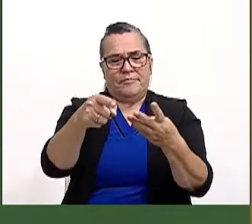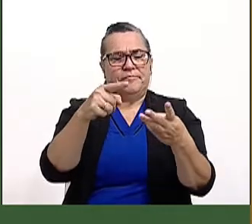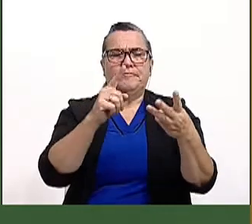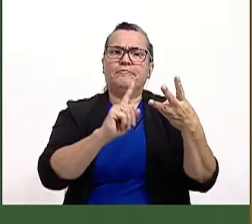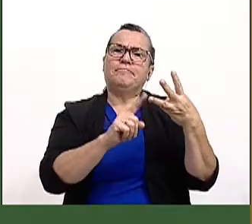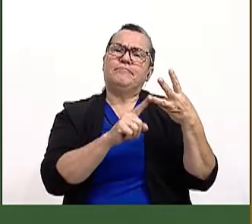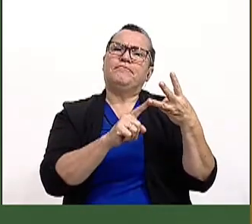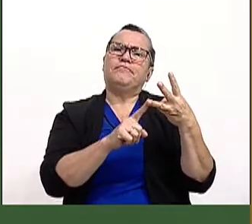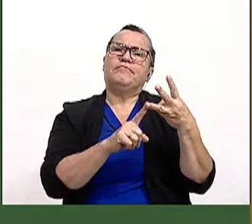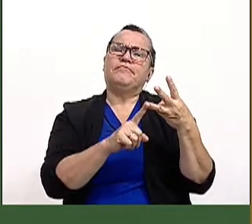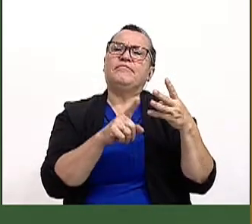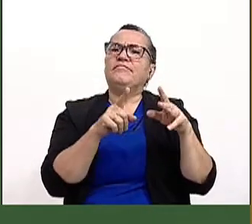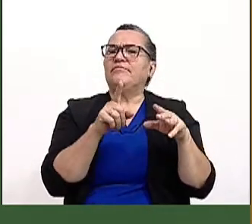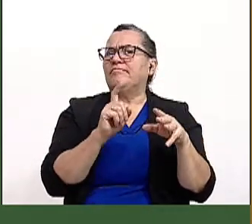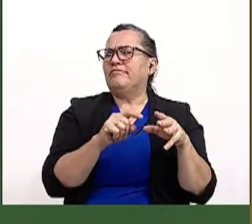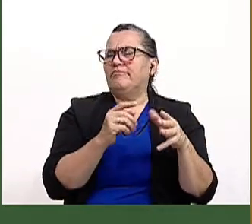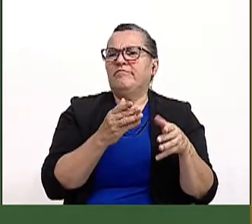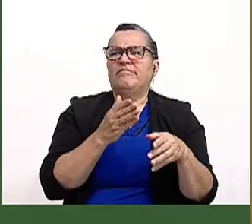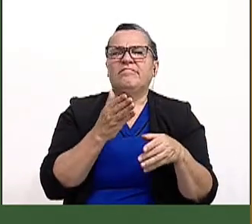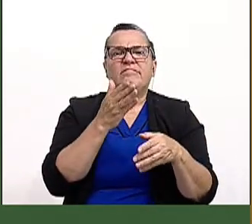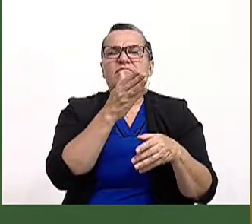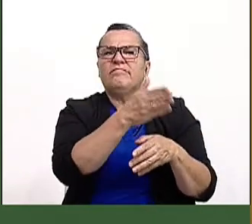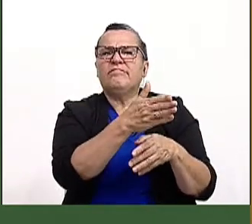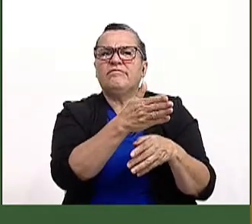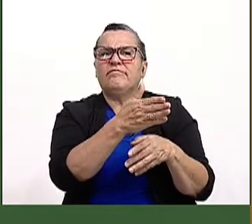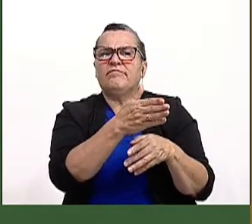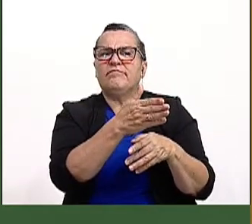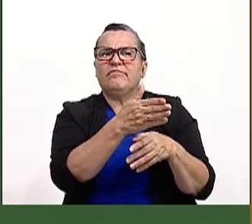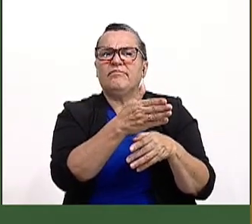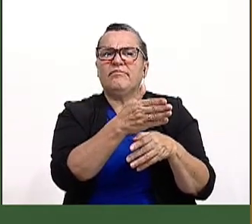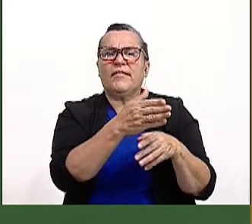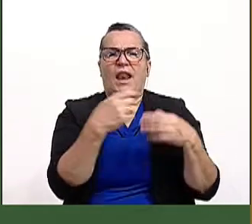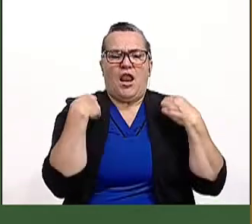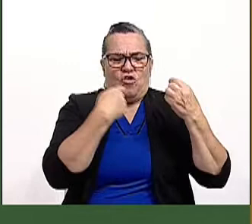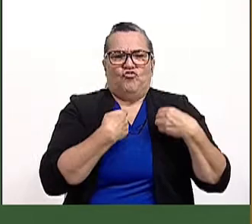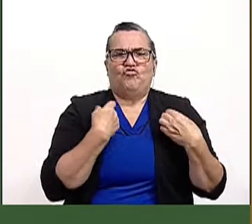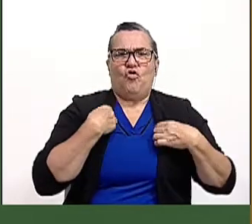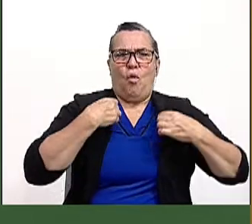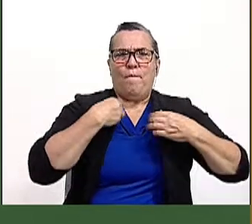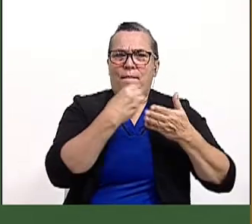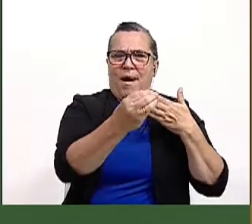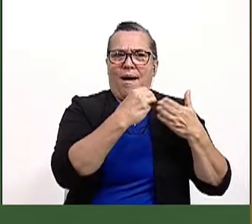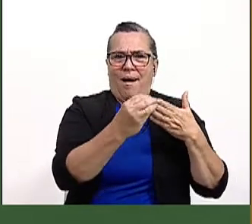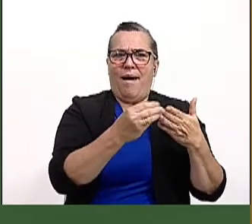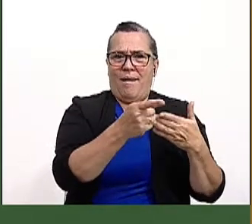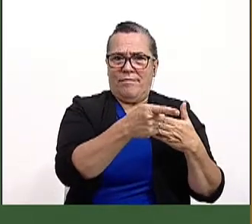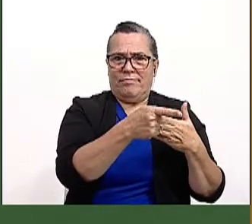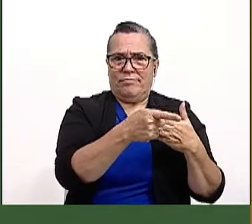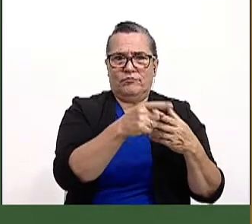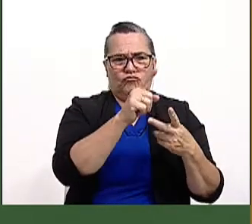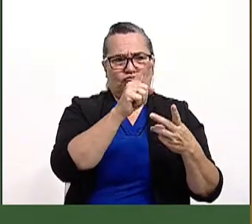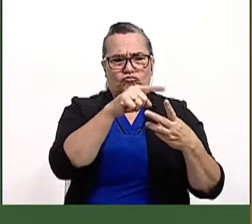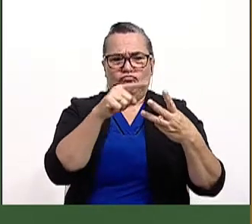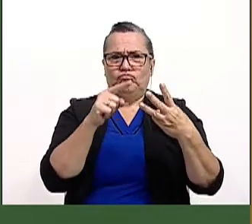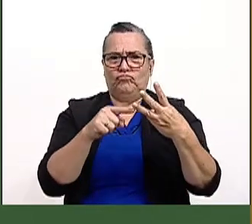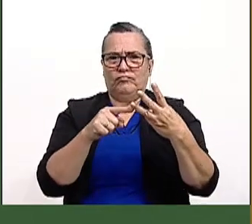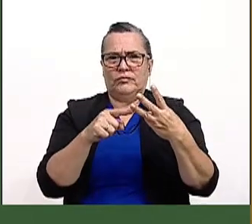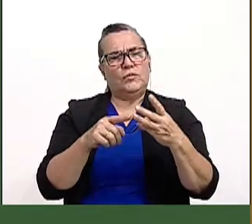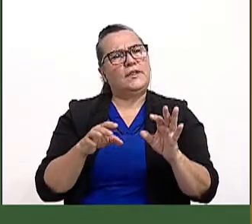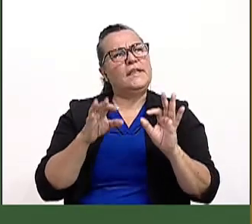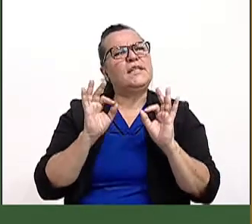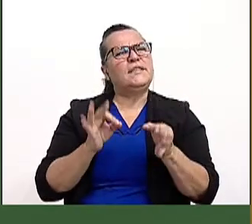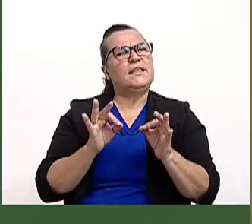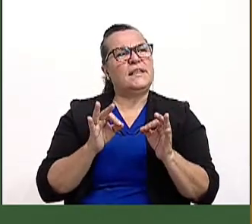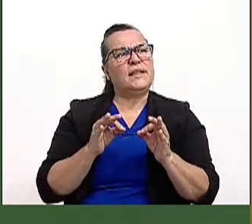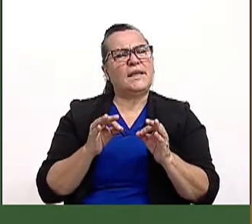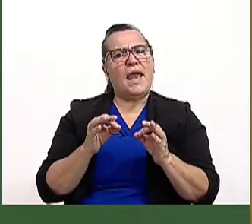finally, they also need to go to the clothing store to buy some clothes. So you decided to have your parents